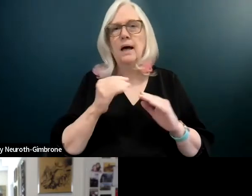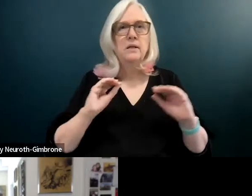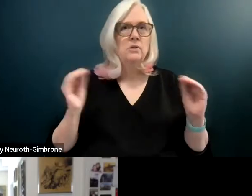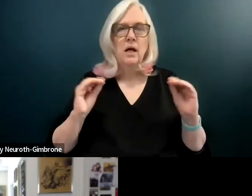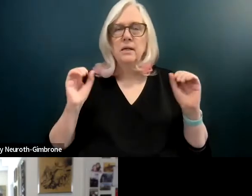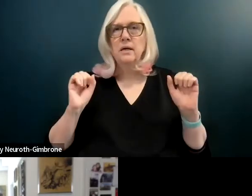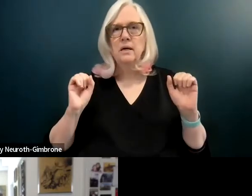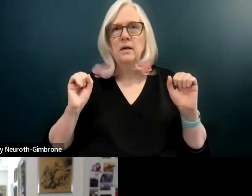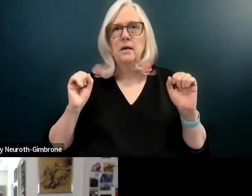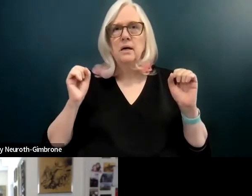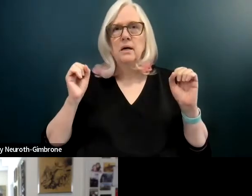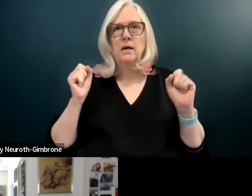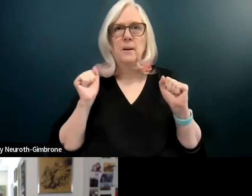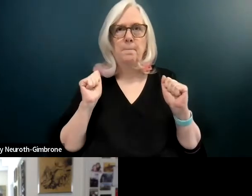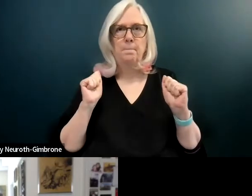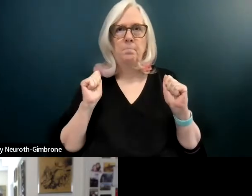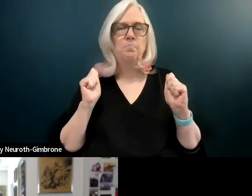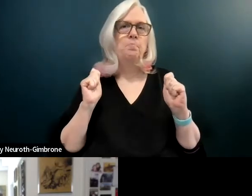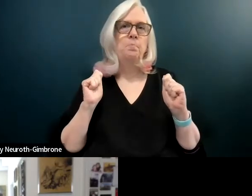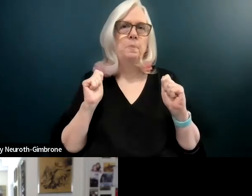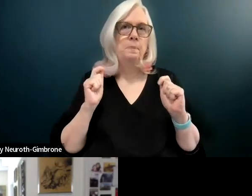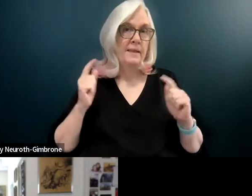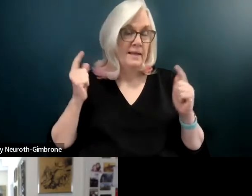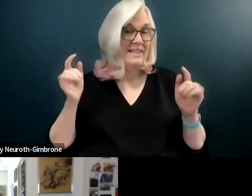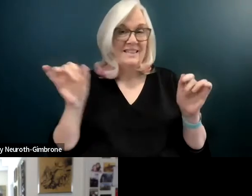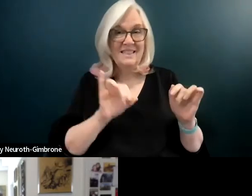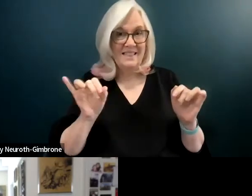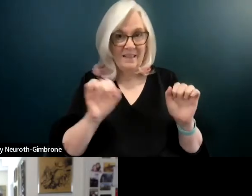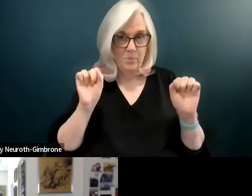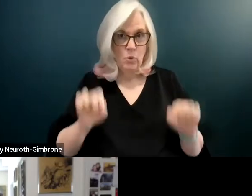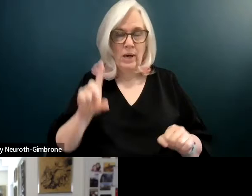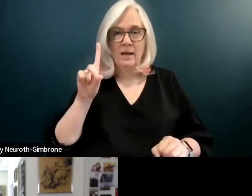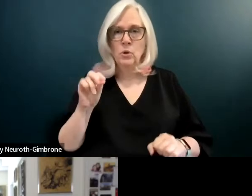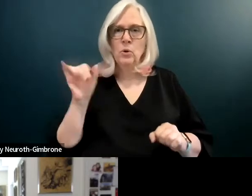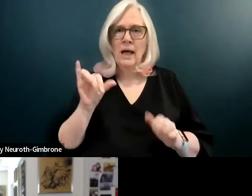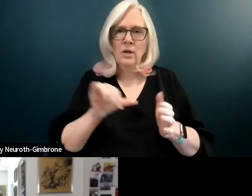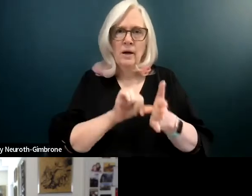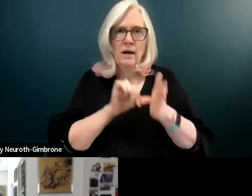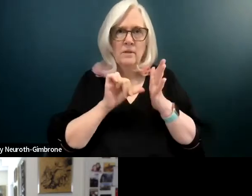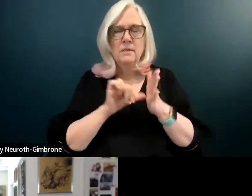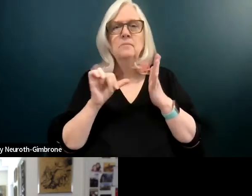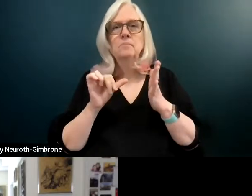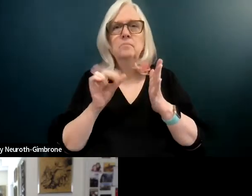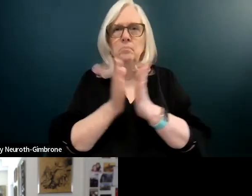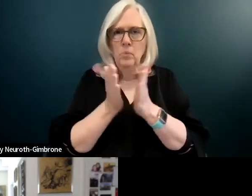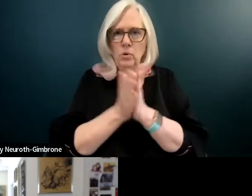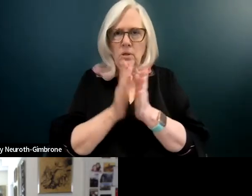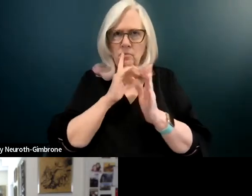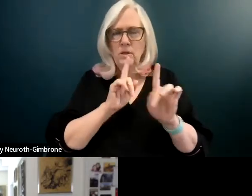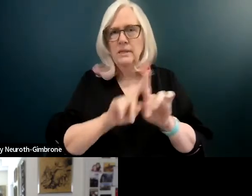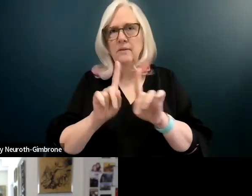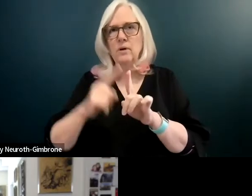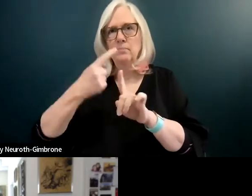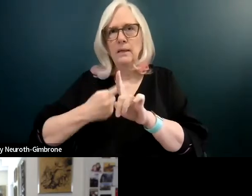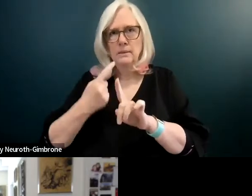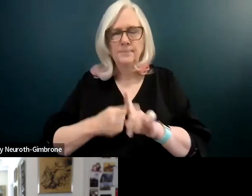do is just like you highlight books for different months, like for summer